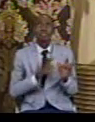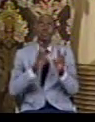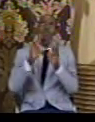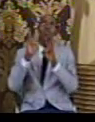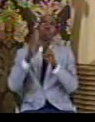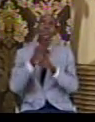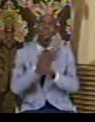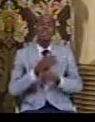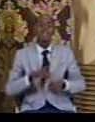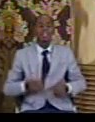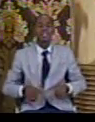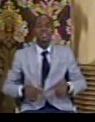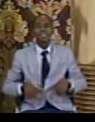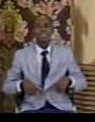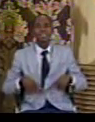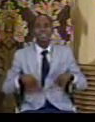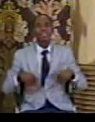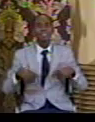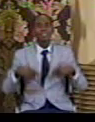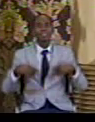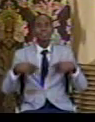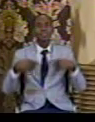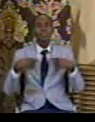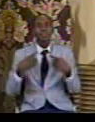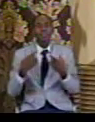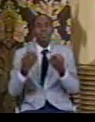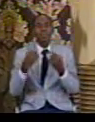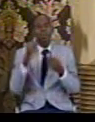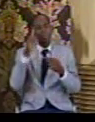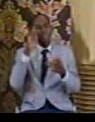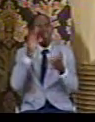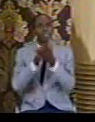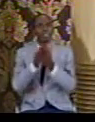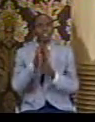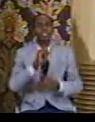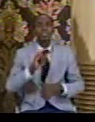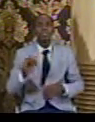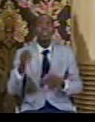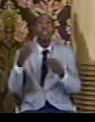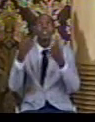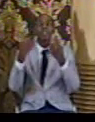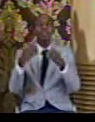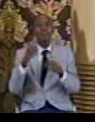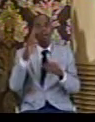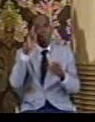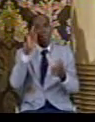Just look and leave, look and leave.